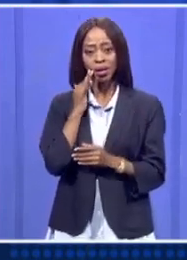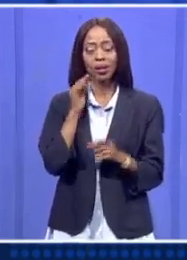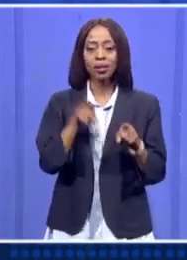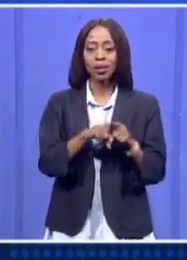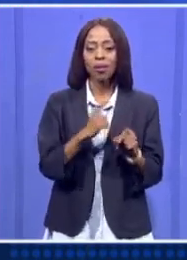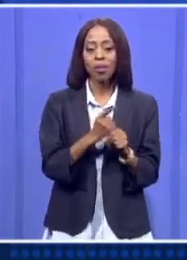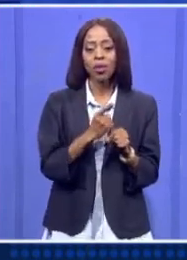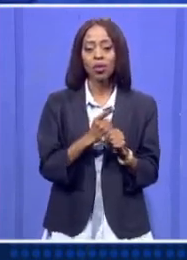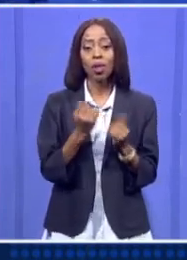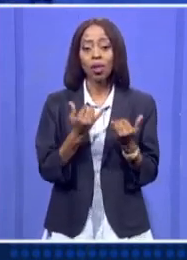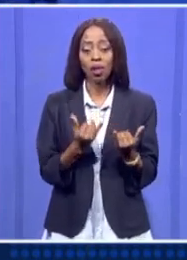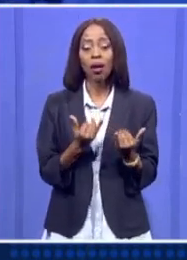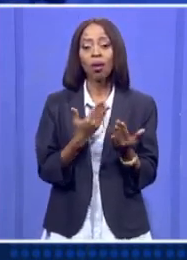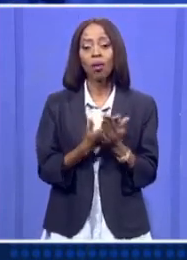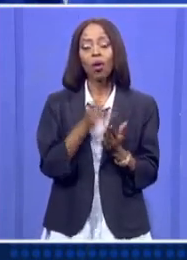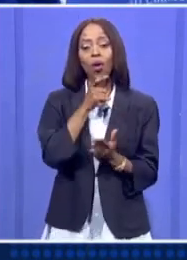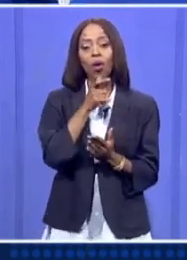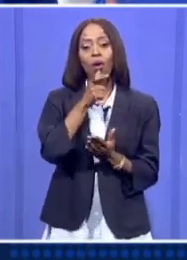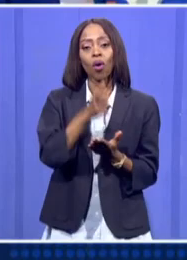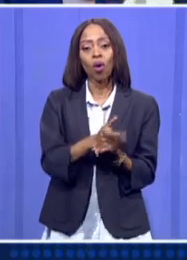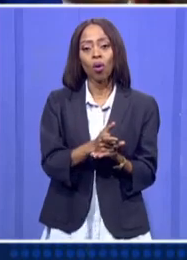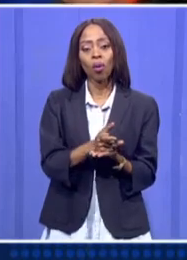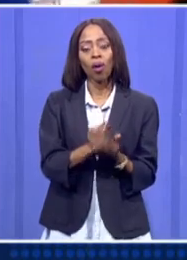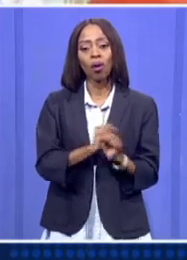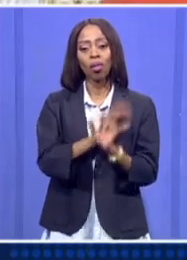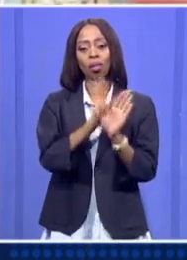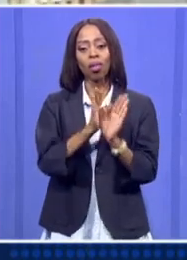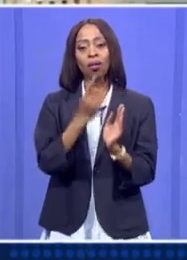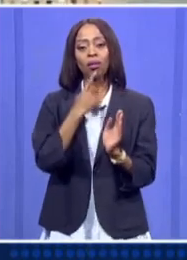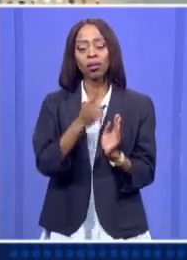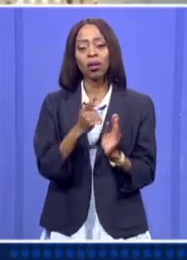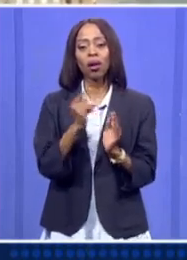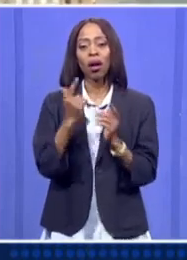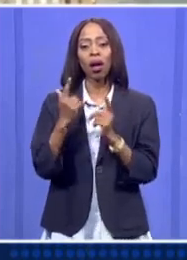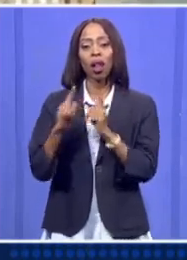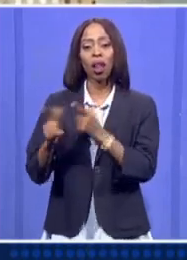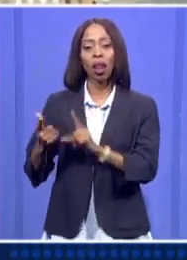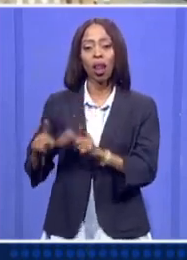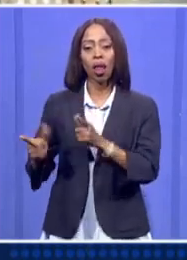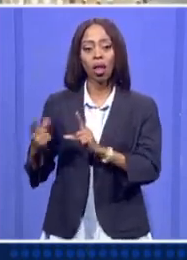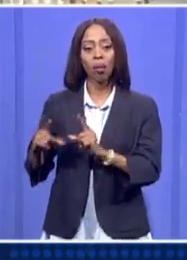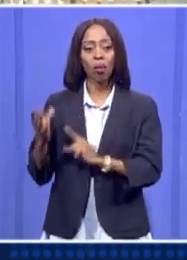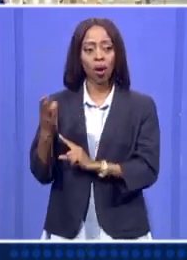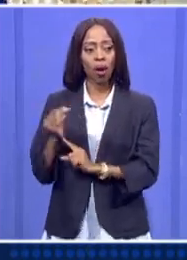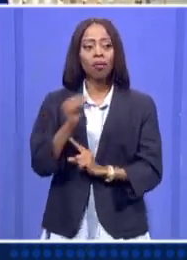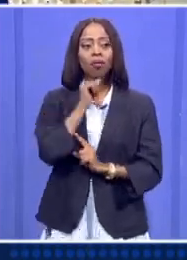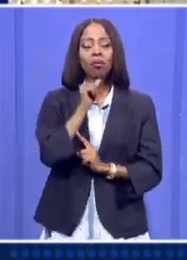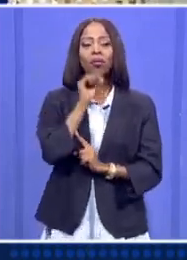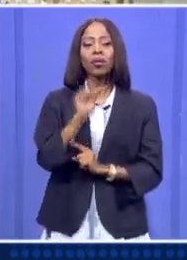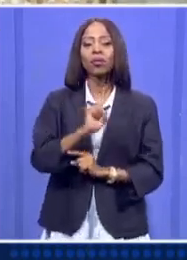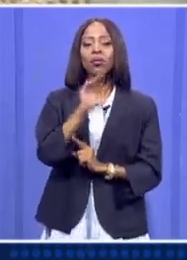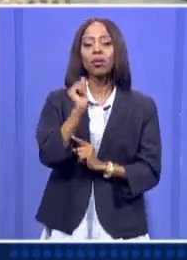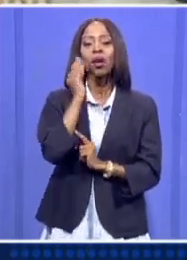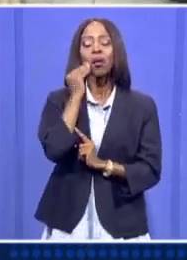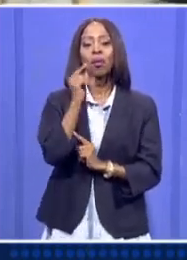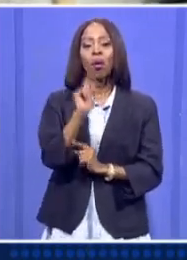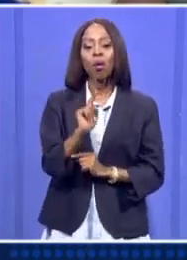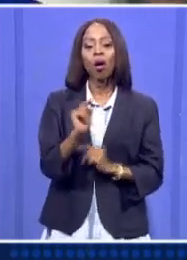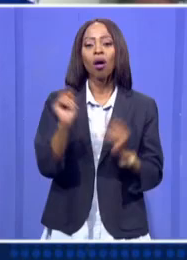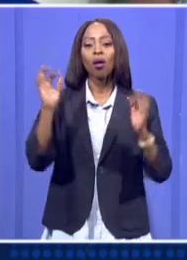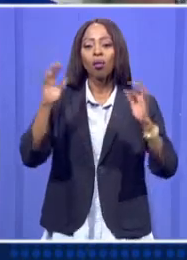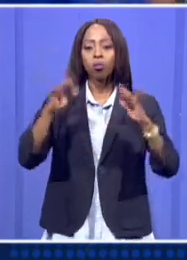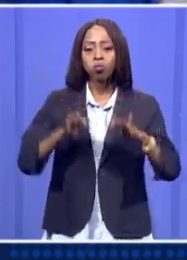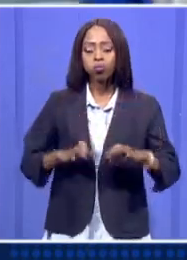the moment, we can confidently say the laboratory is in place. No matter what South Africans find themselves in, whether it's a flood, whether